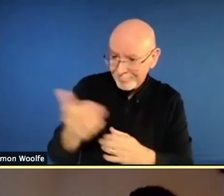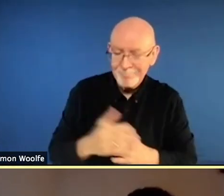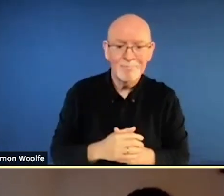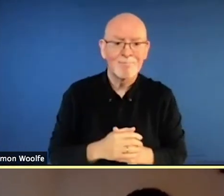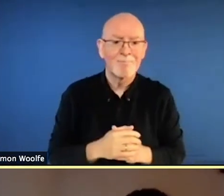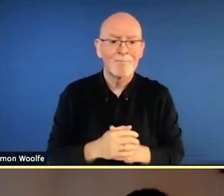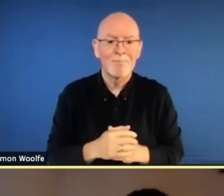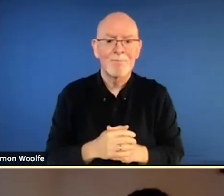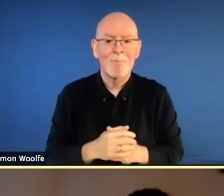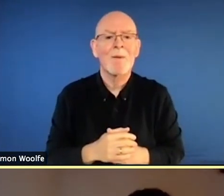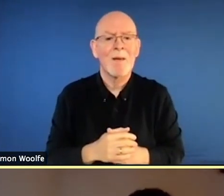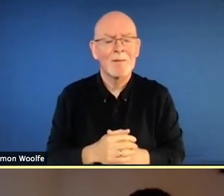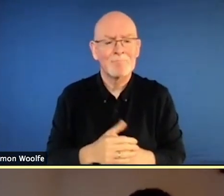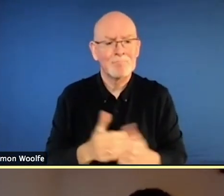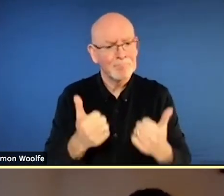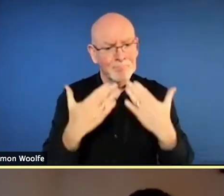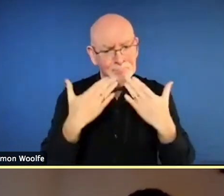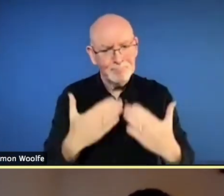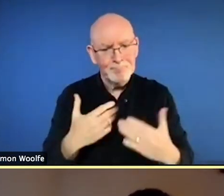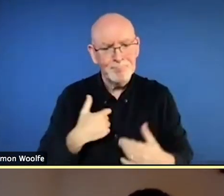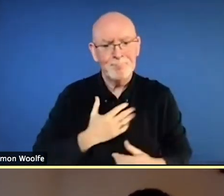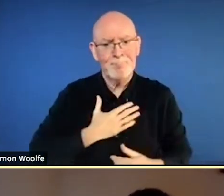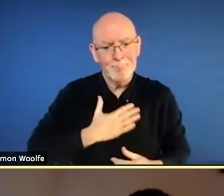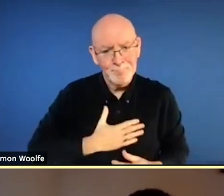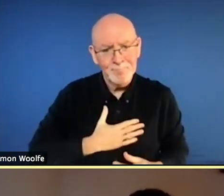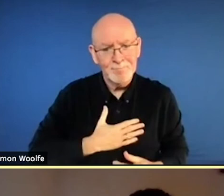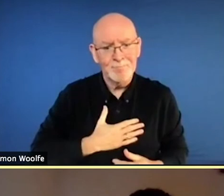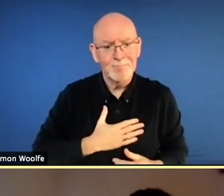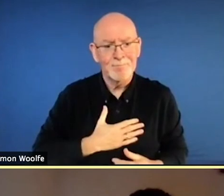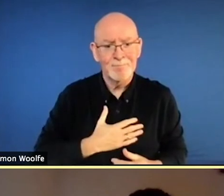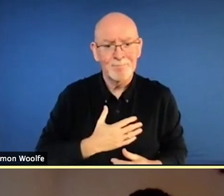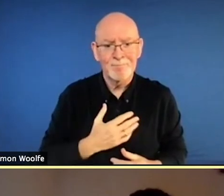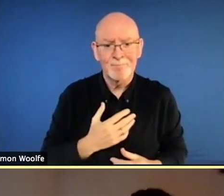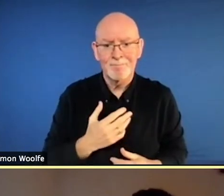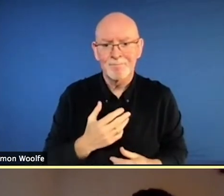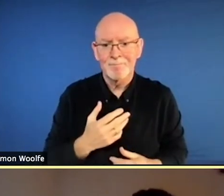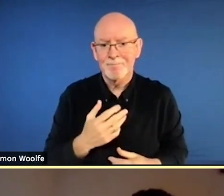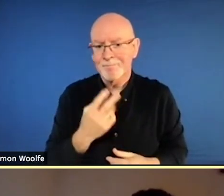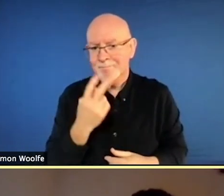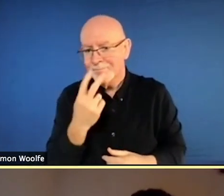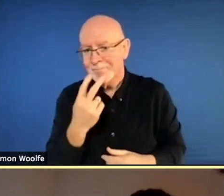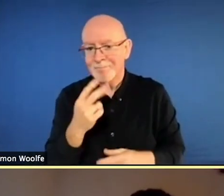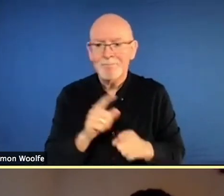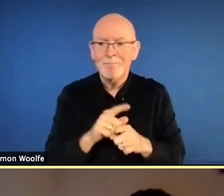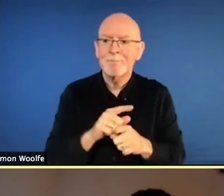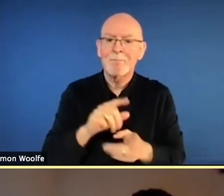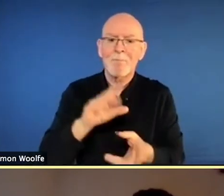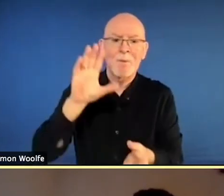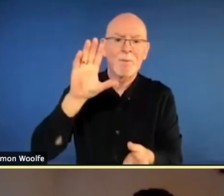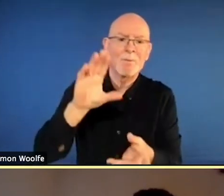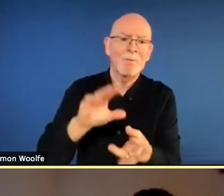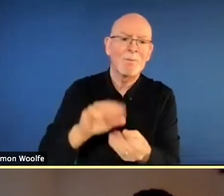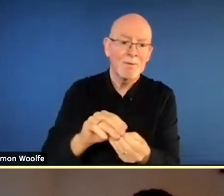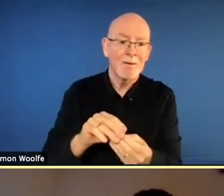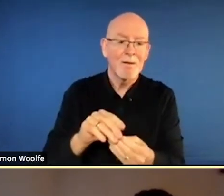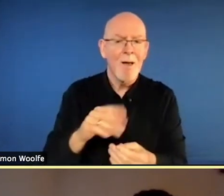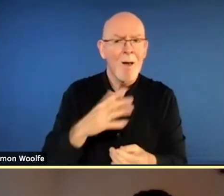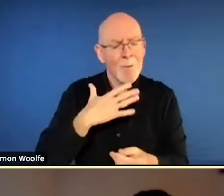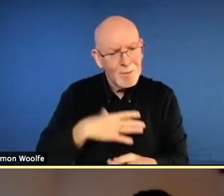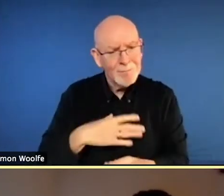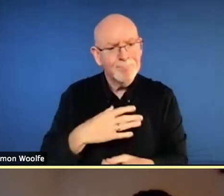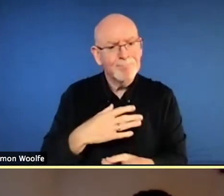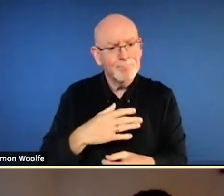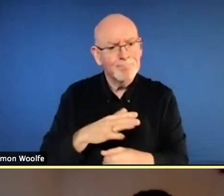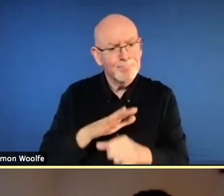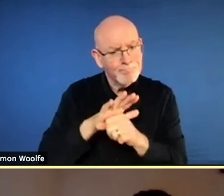the importance of academia's connection to humanitarian practitioners. I think there's not